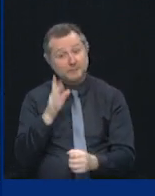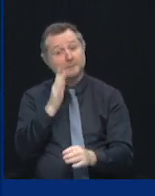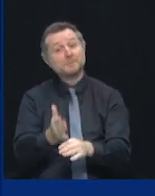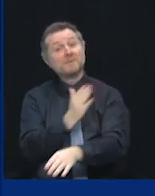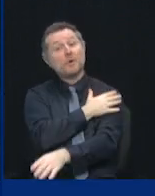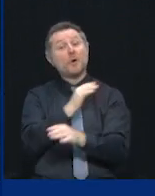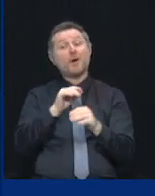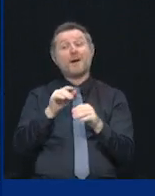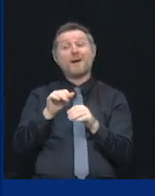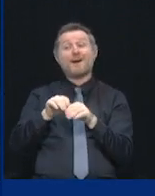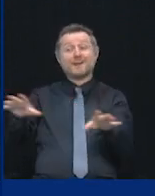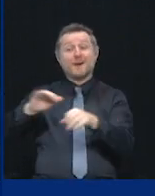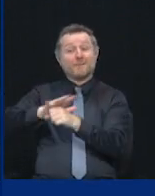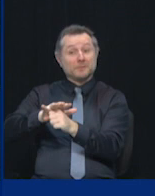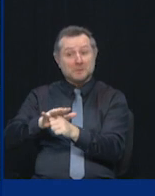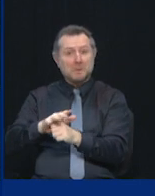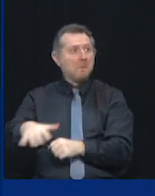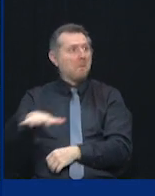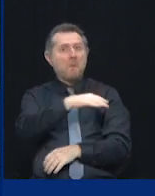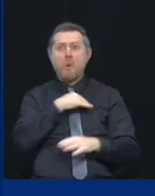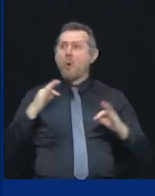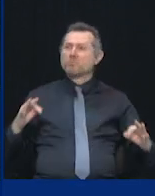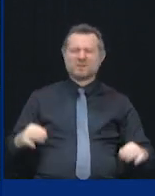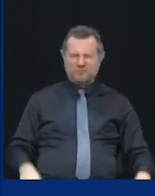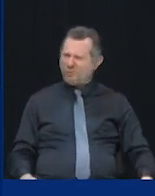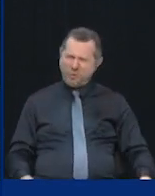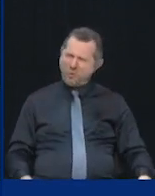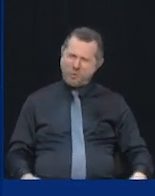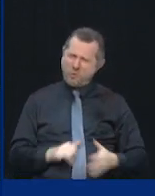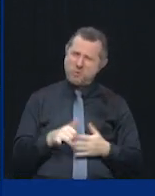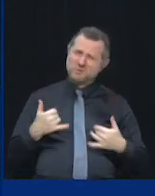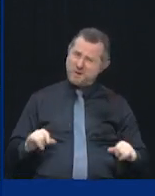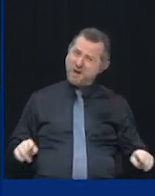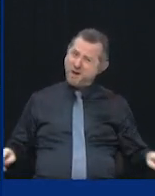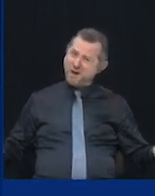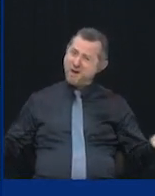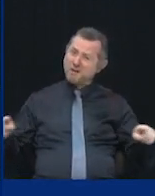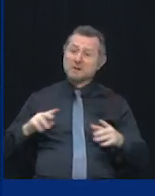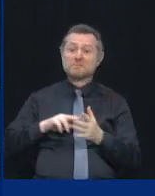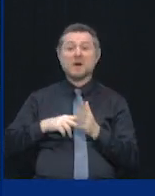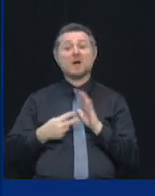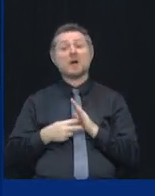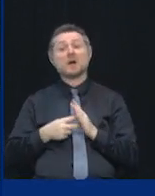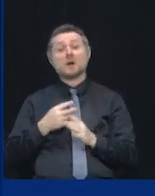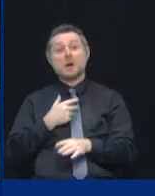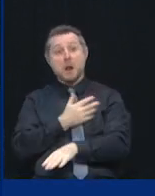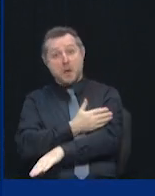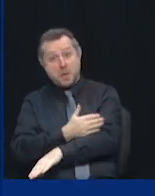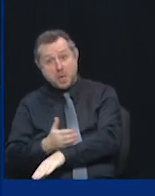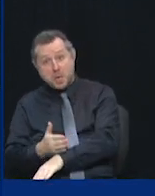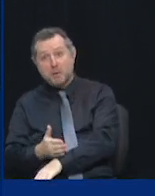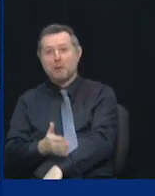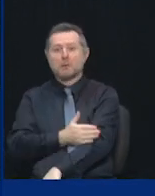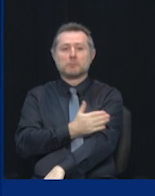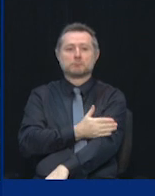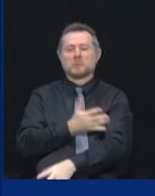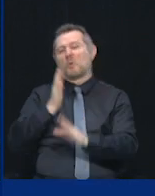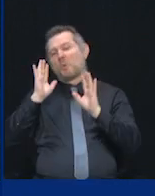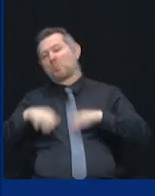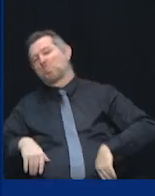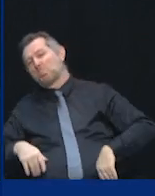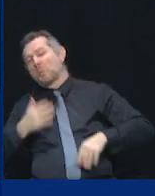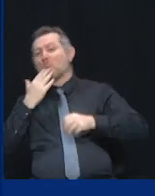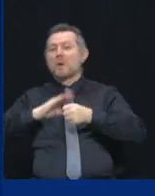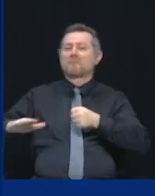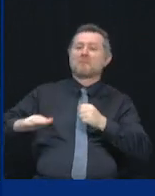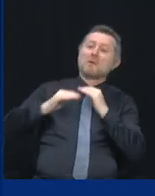COVID. We weren't. So don't say we're going to rebuild what we had because the day before COVID,